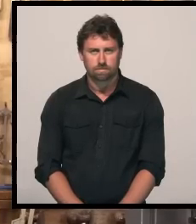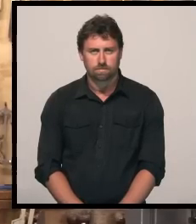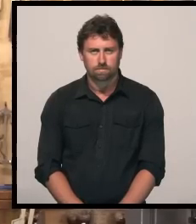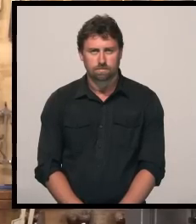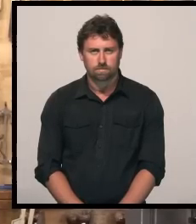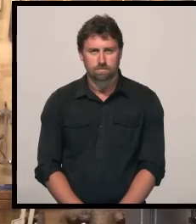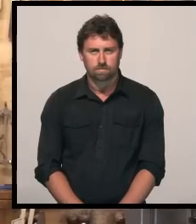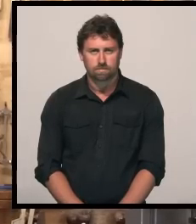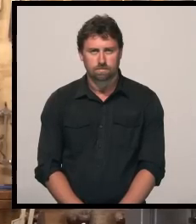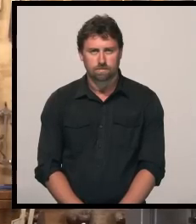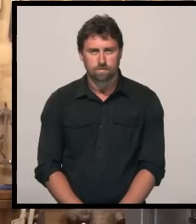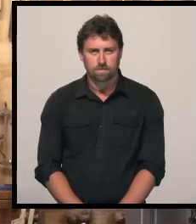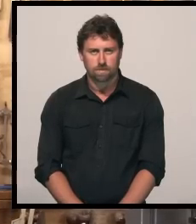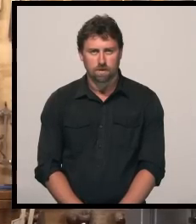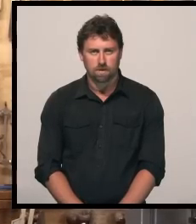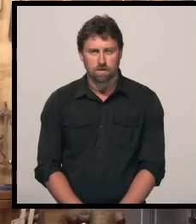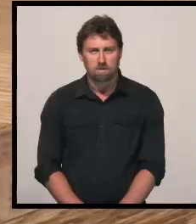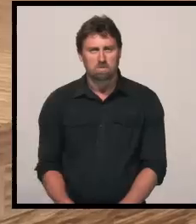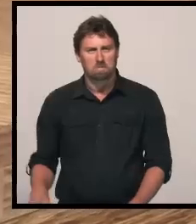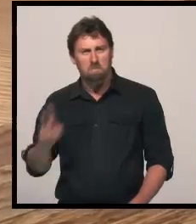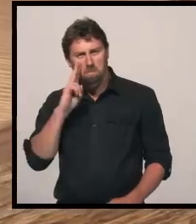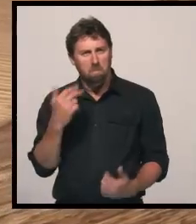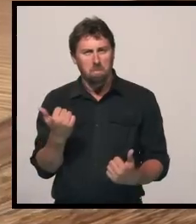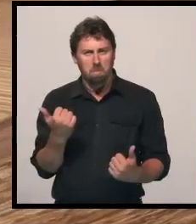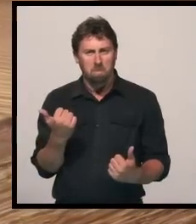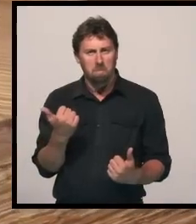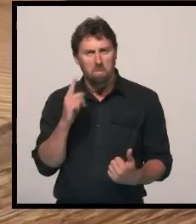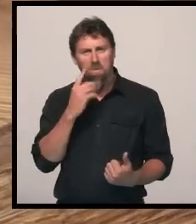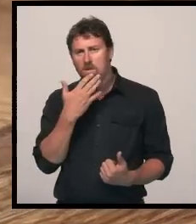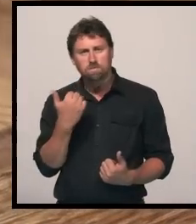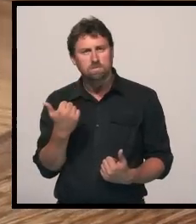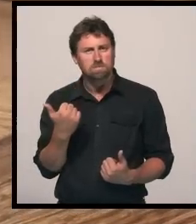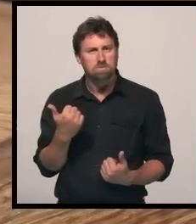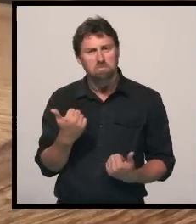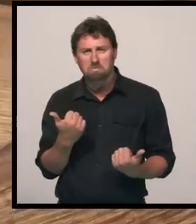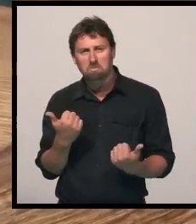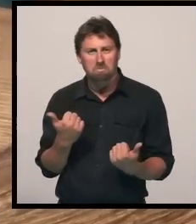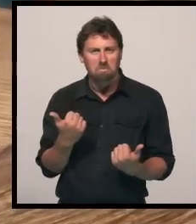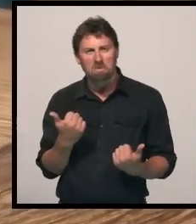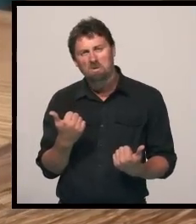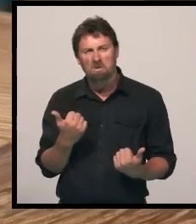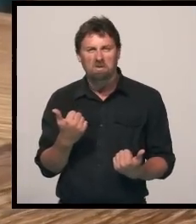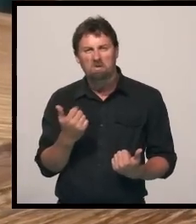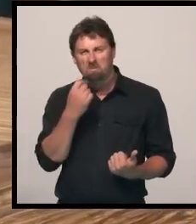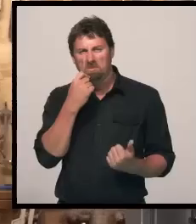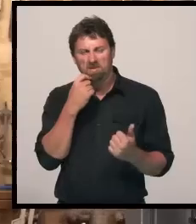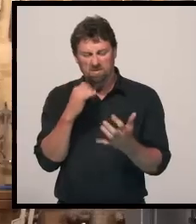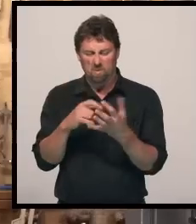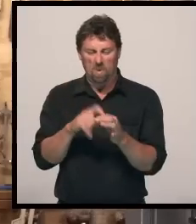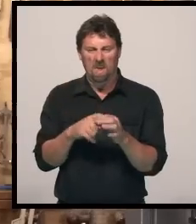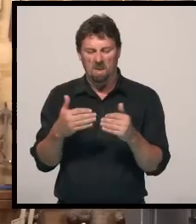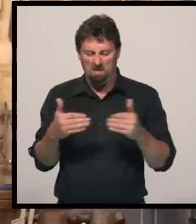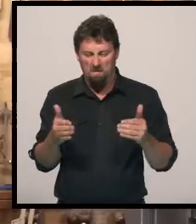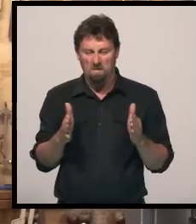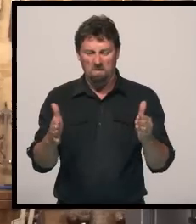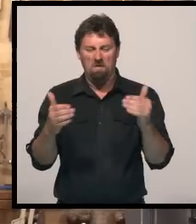Now that in itself possibly is quite acceptable as well. But it's a bit square and a bit